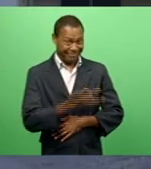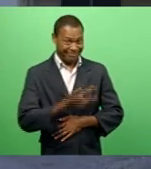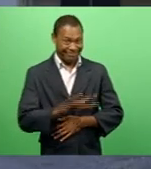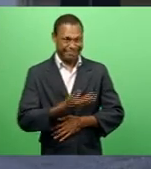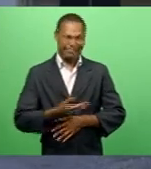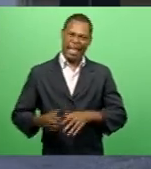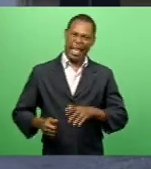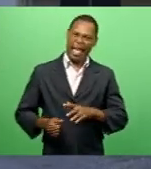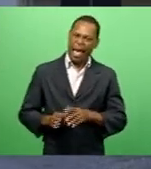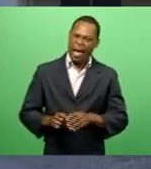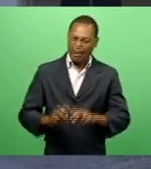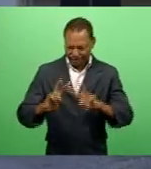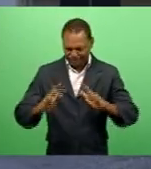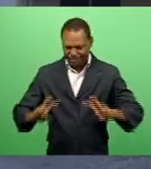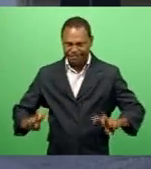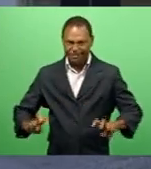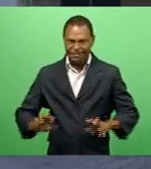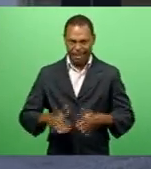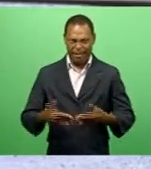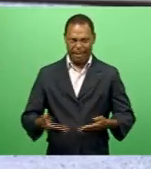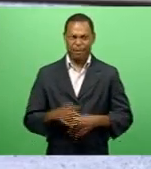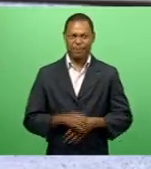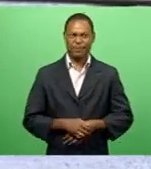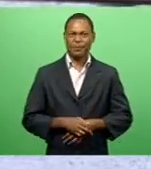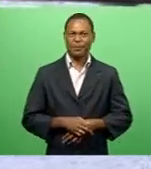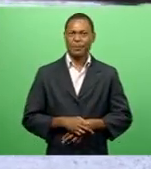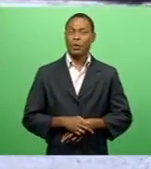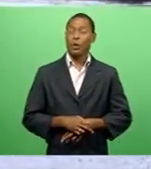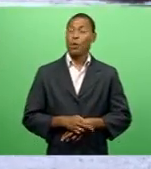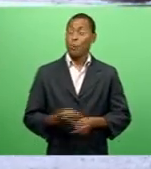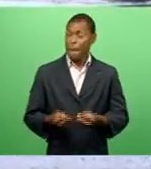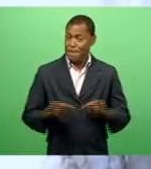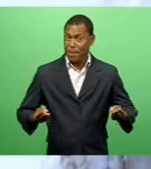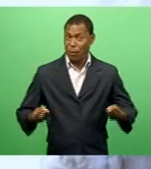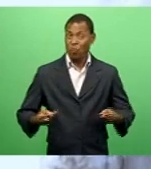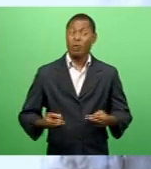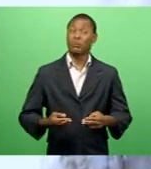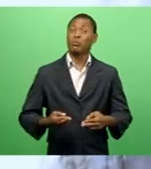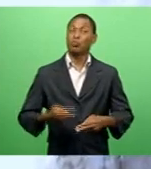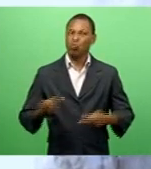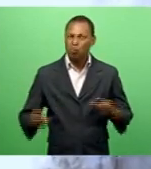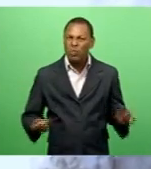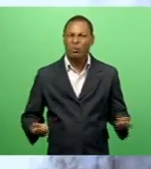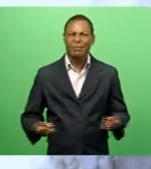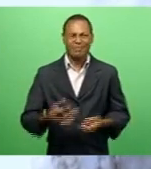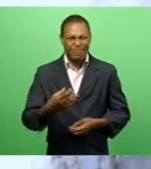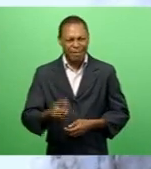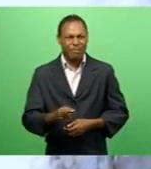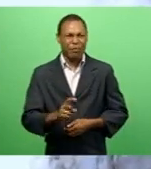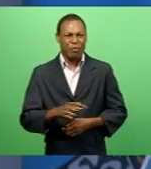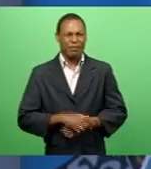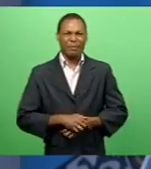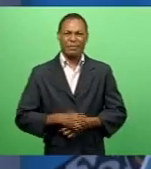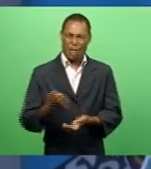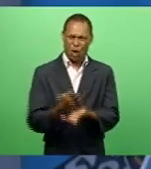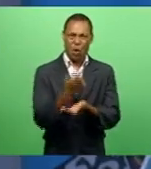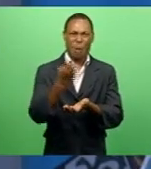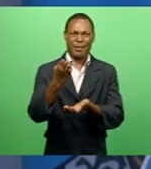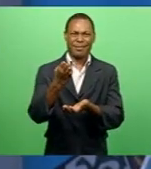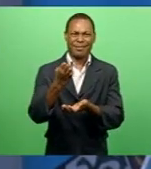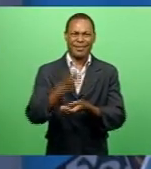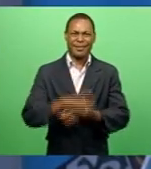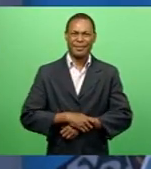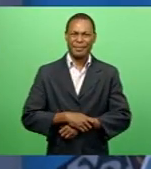5. The Mineral Resources Department is optimistic that the sector will assist in economic recovery. Though